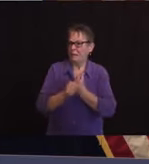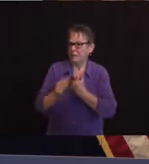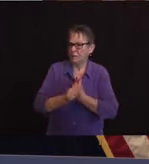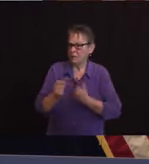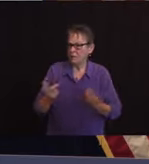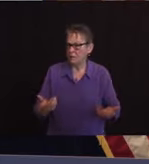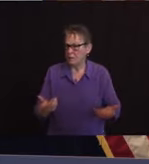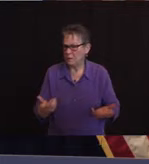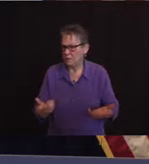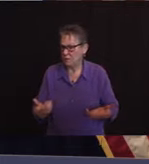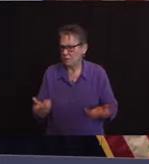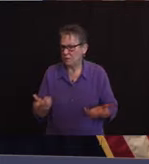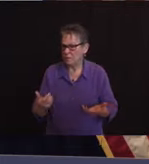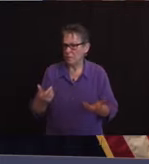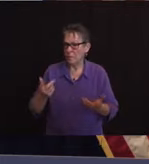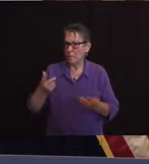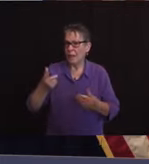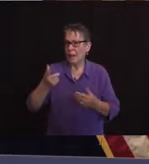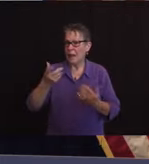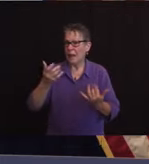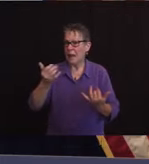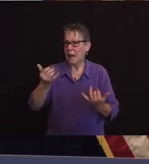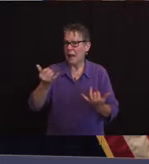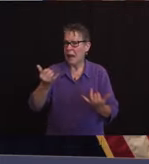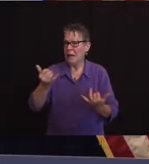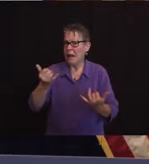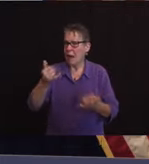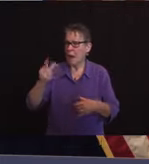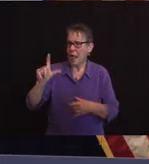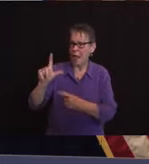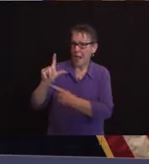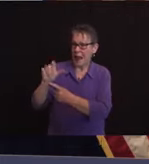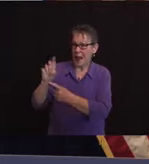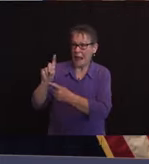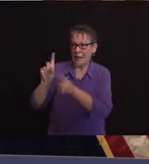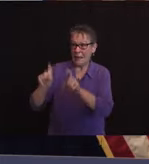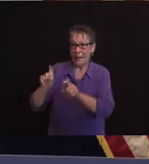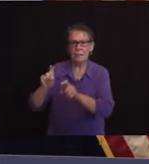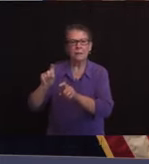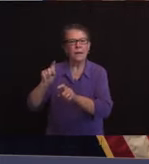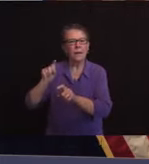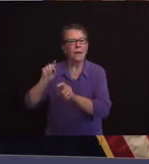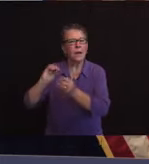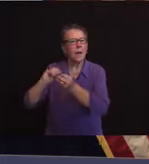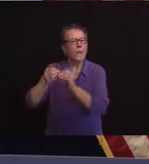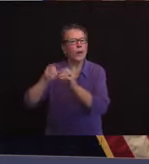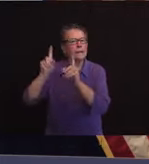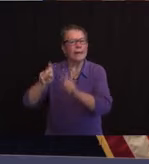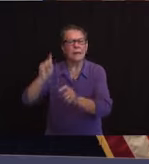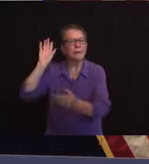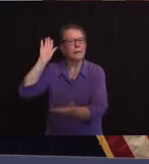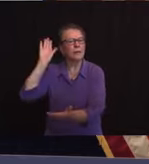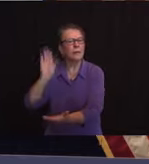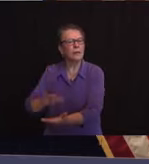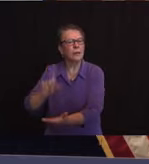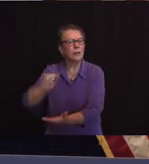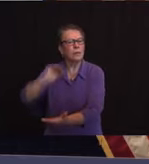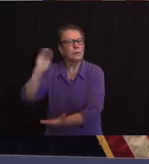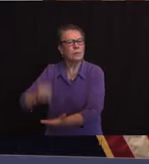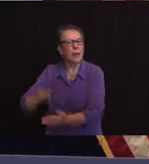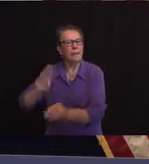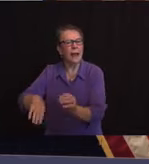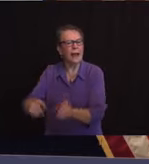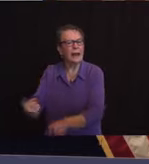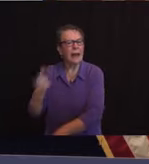of children with elevated blood lead levels due to the closure of many medical offices, schools, and